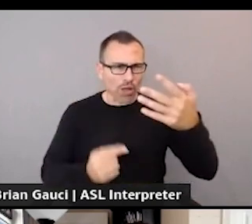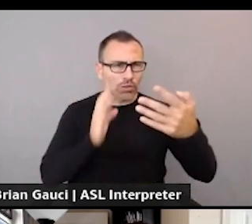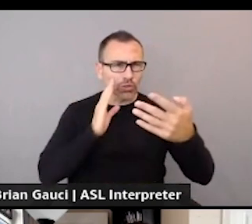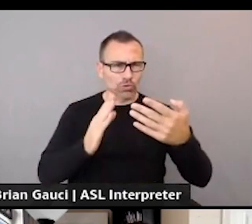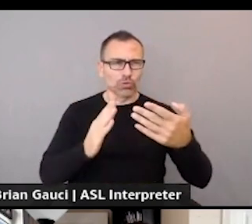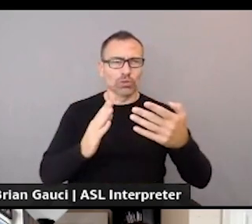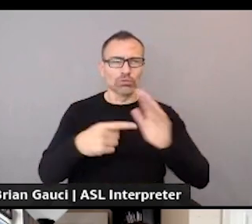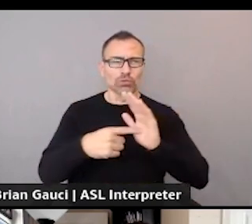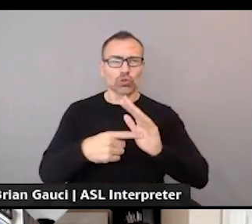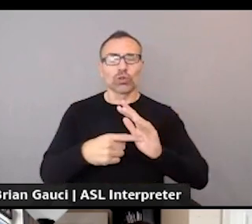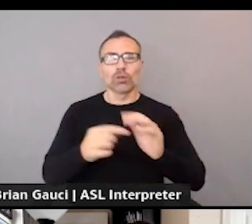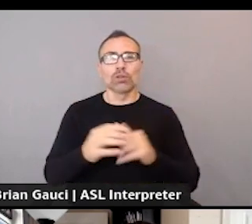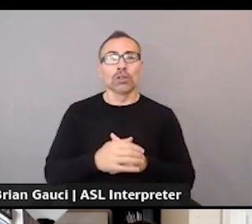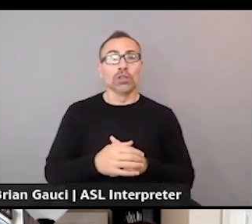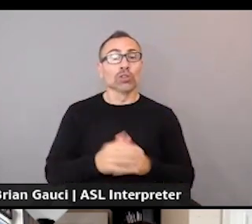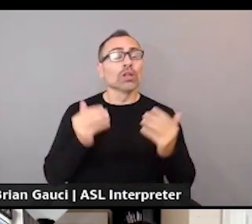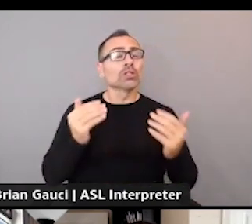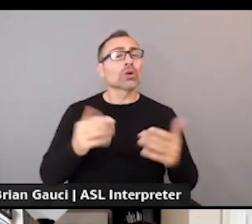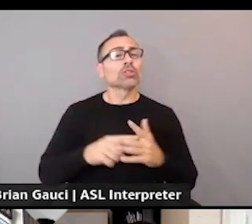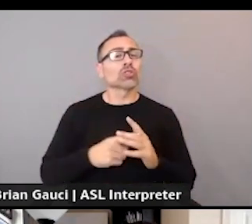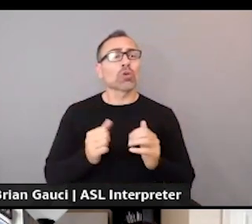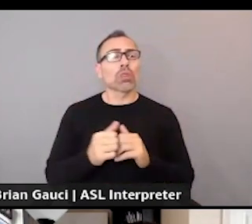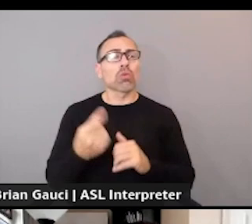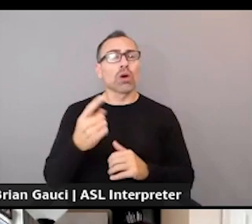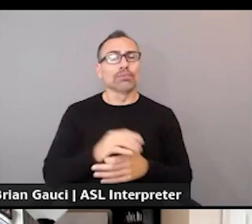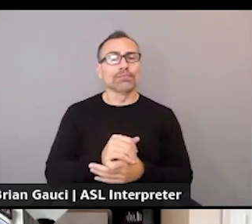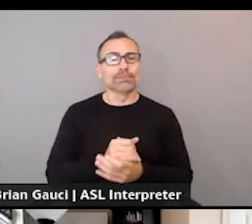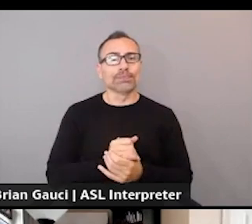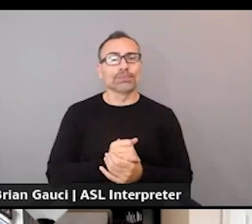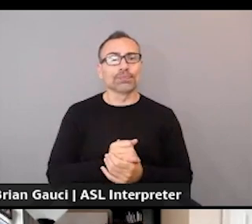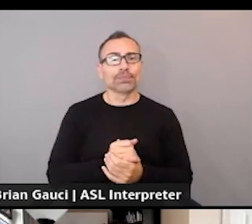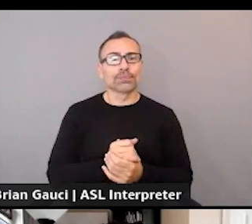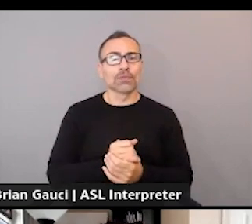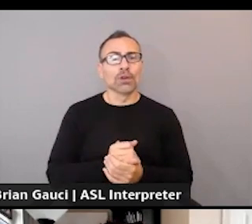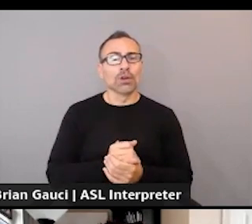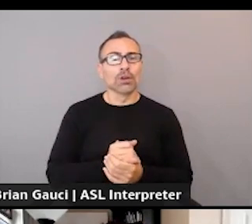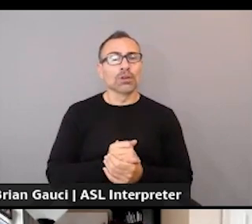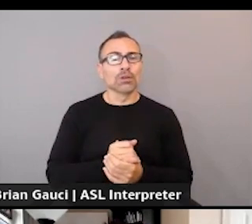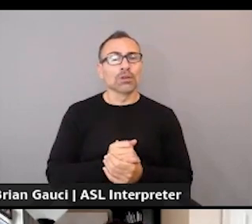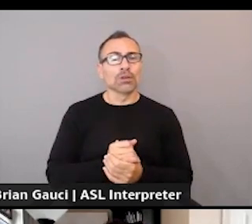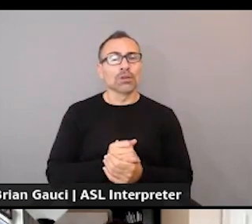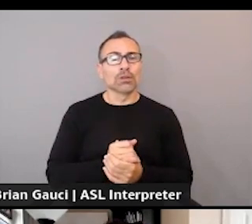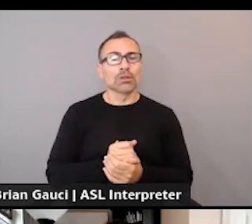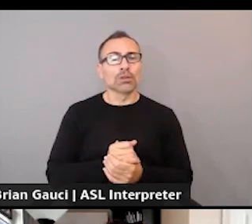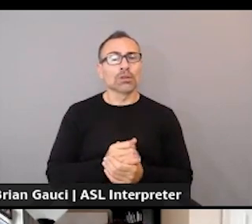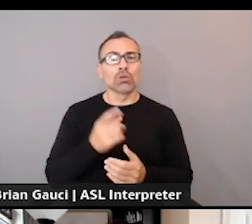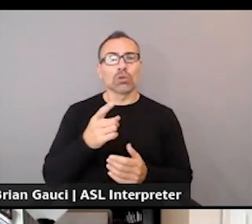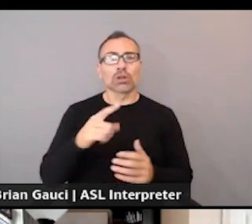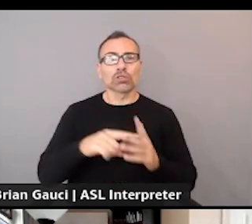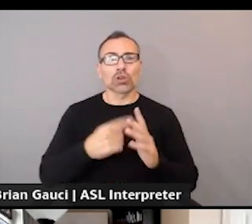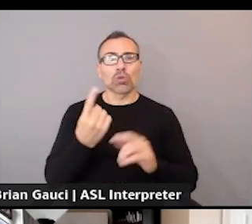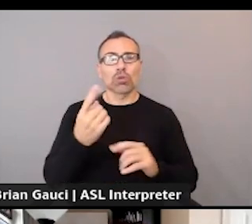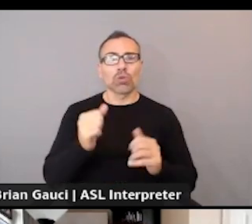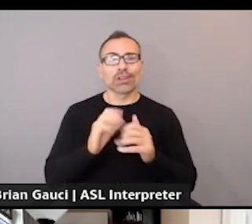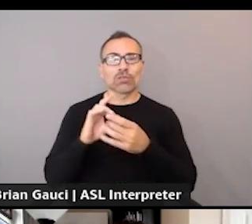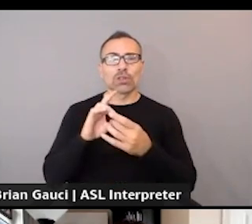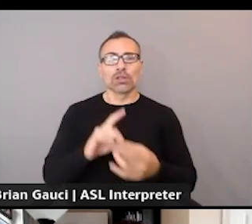So maybe we can get started with one of them over here, which is related to content generation.